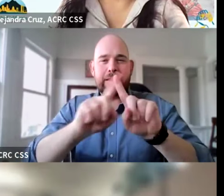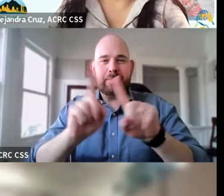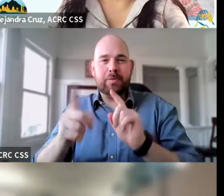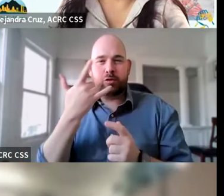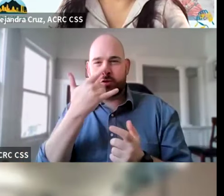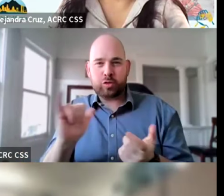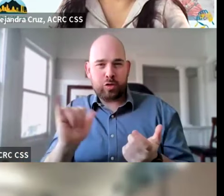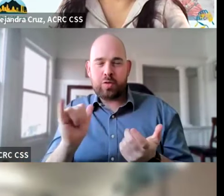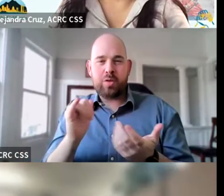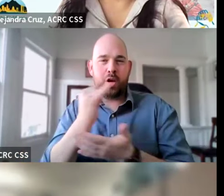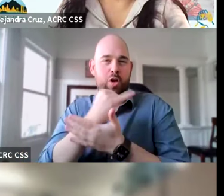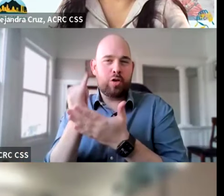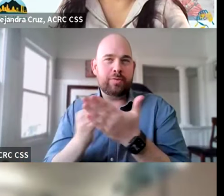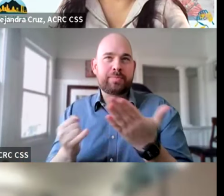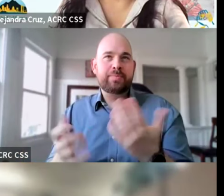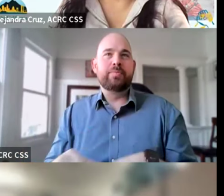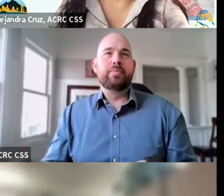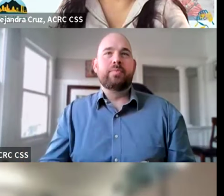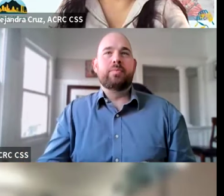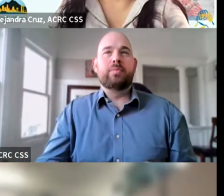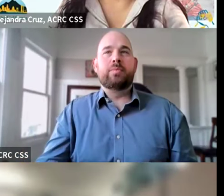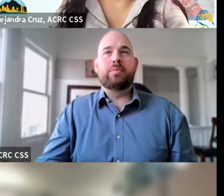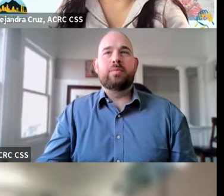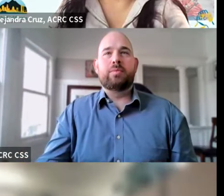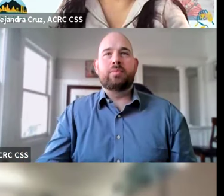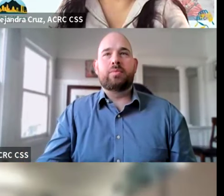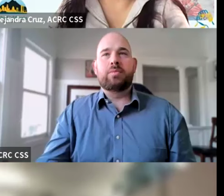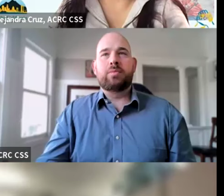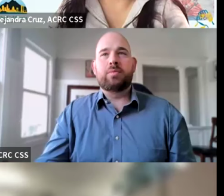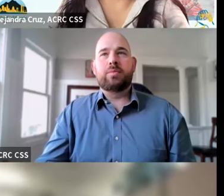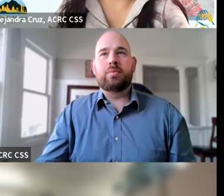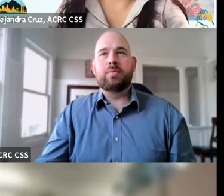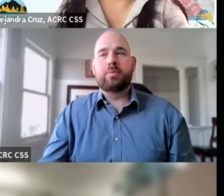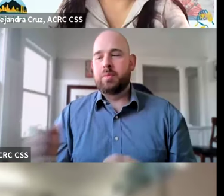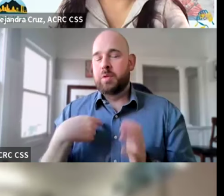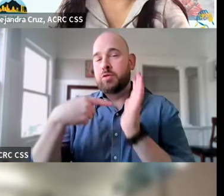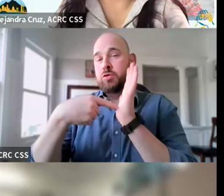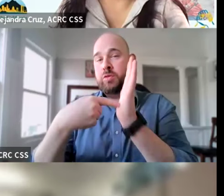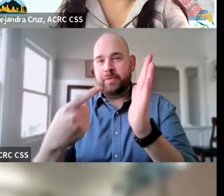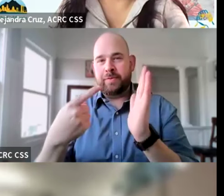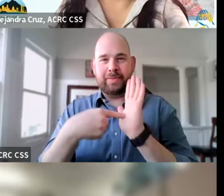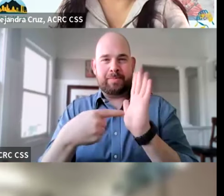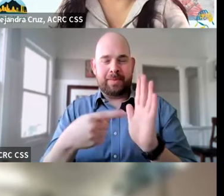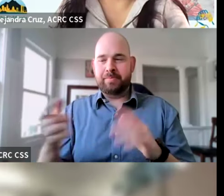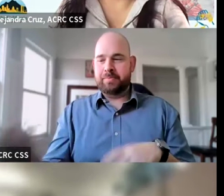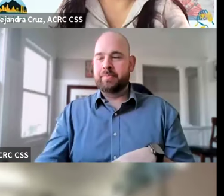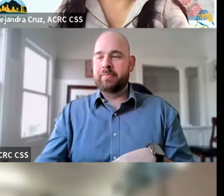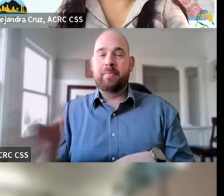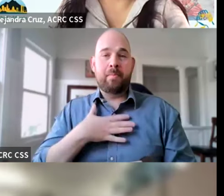make different gifts. We'll give some examples of some deaf ASL art.